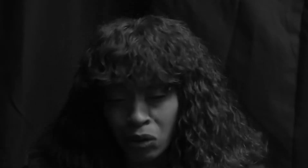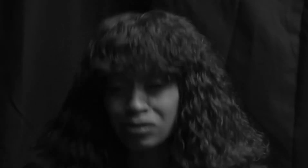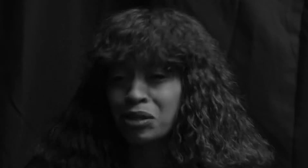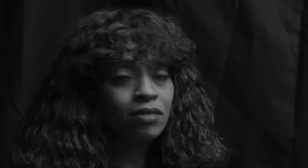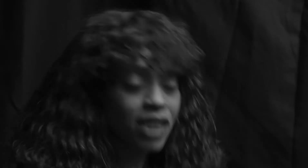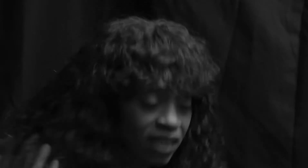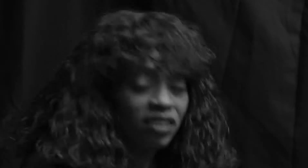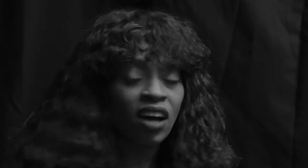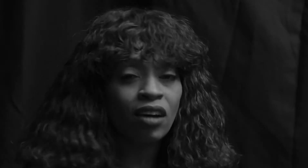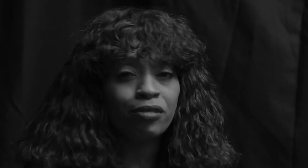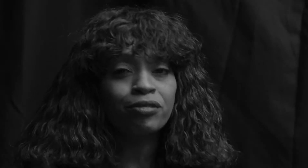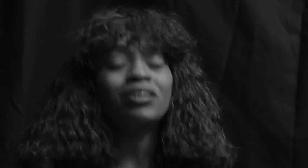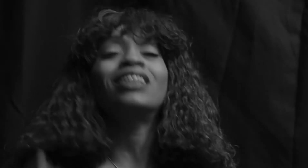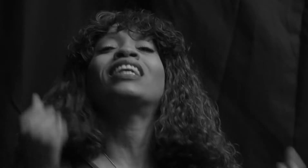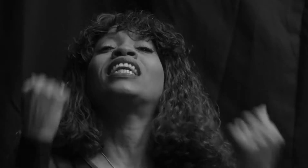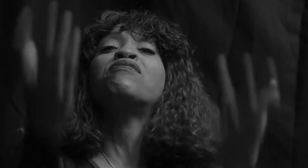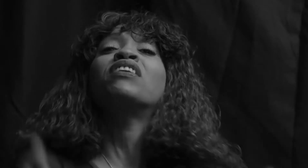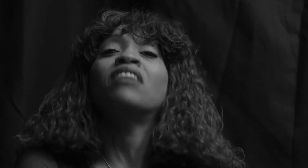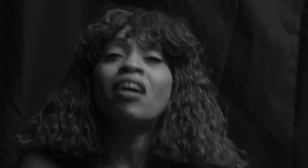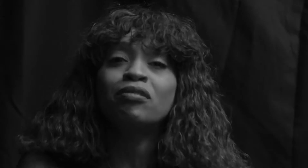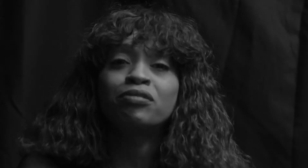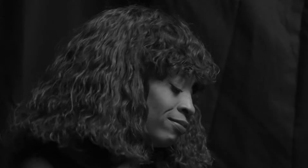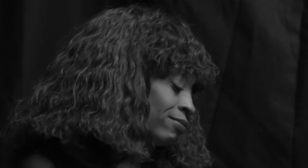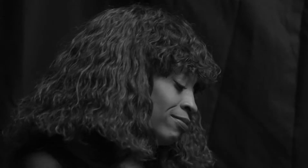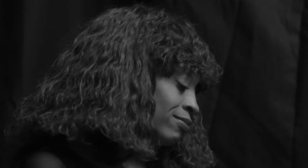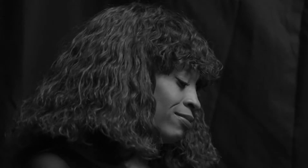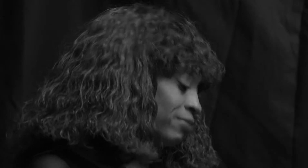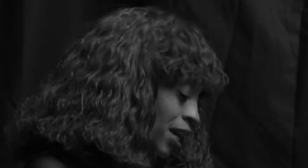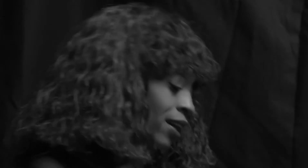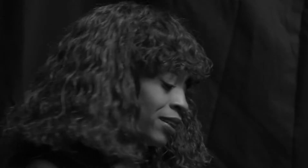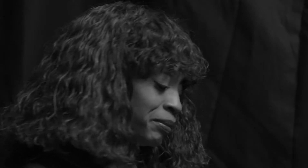now take the love give the love